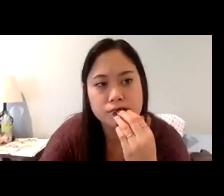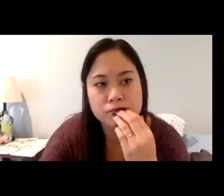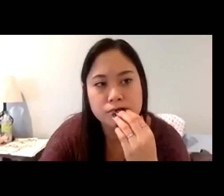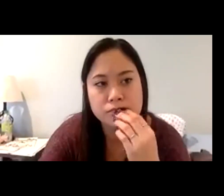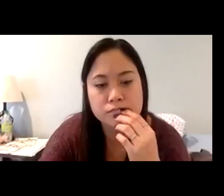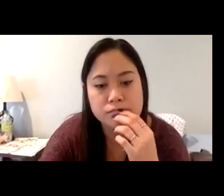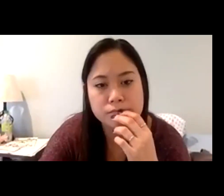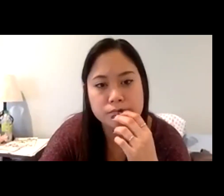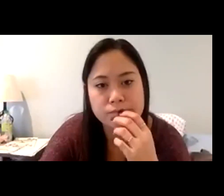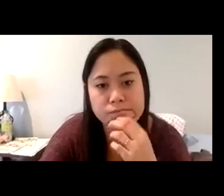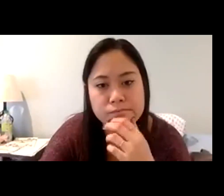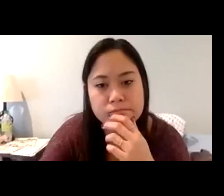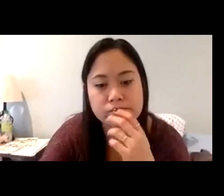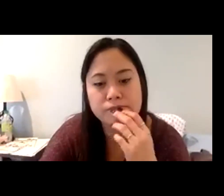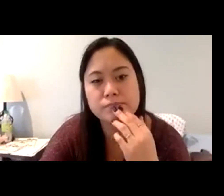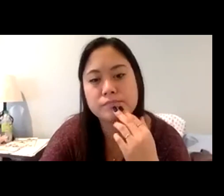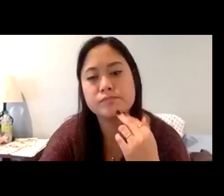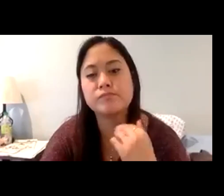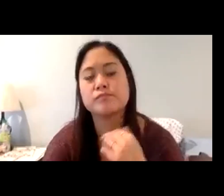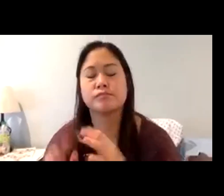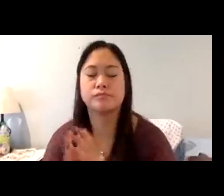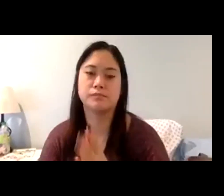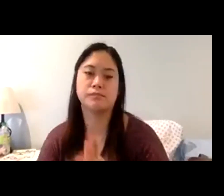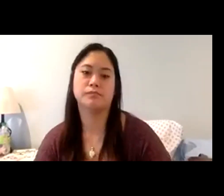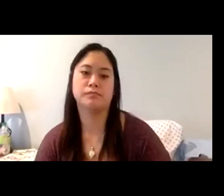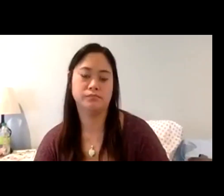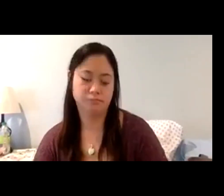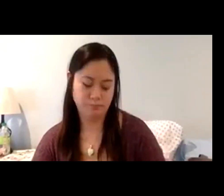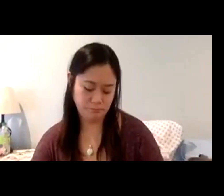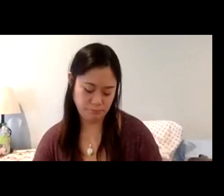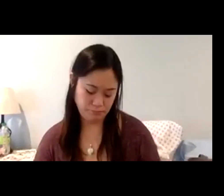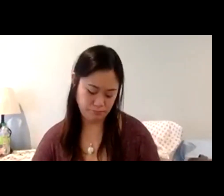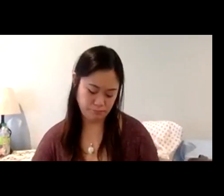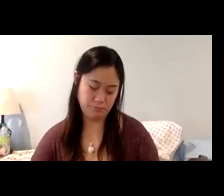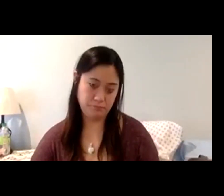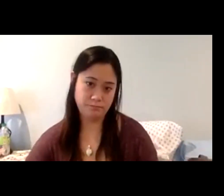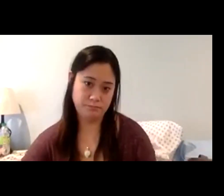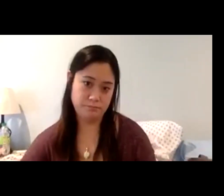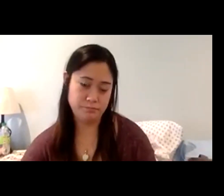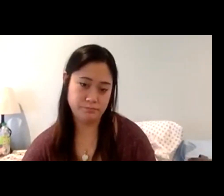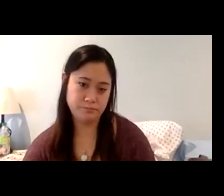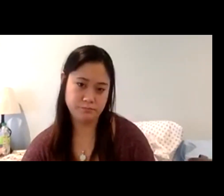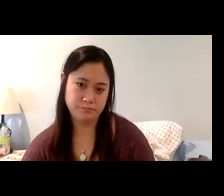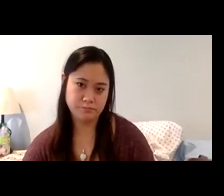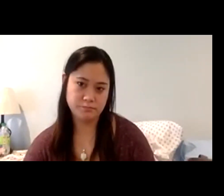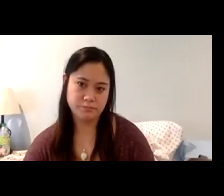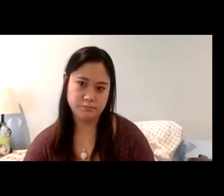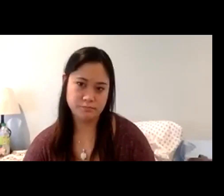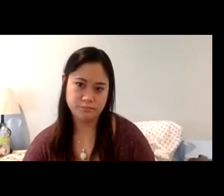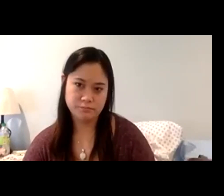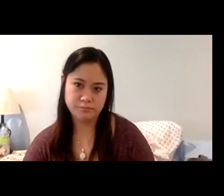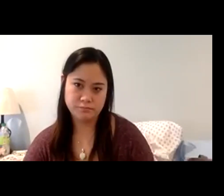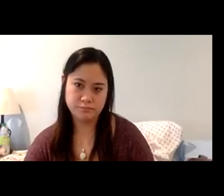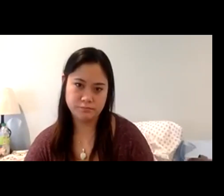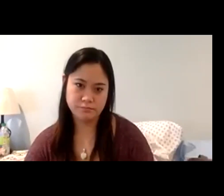from one of the nurses and stuff like that worked on that floor. I was like, hey, if you didn't know